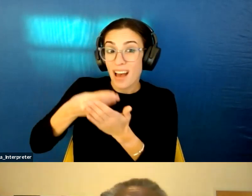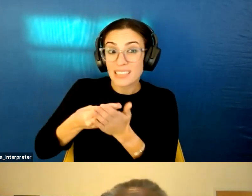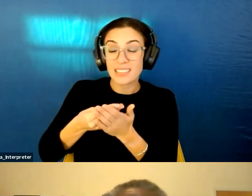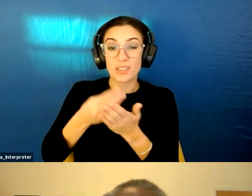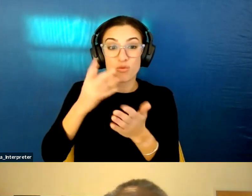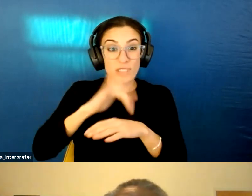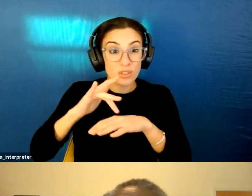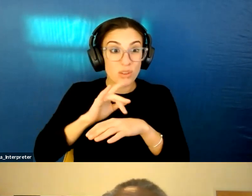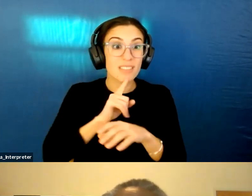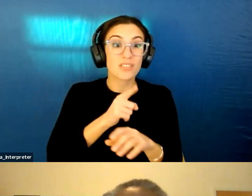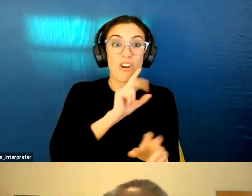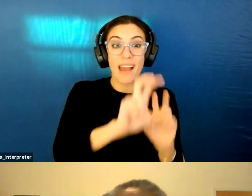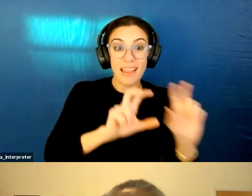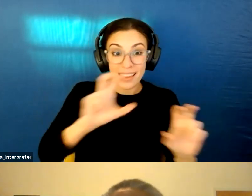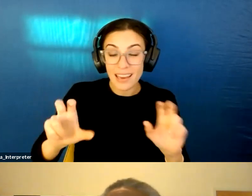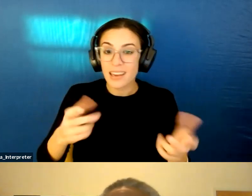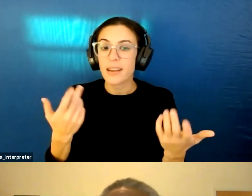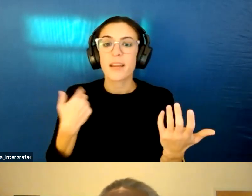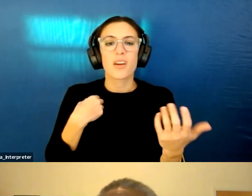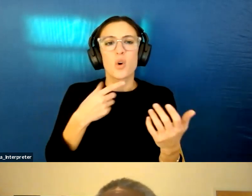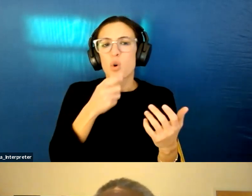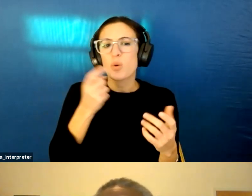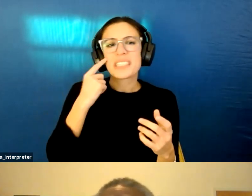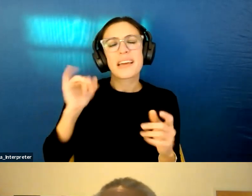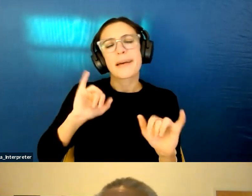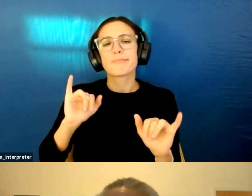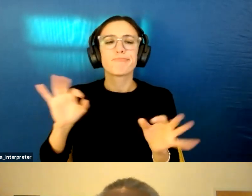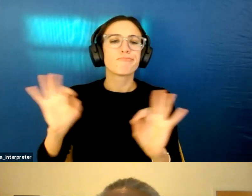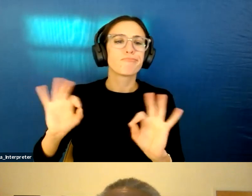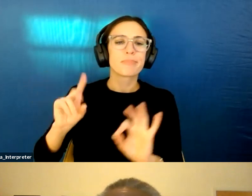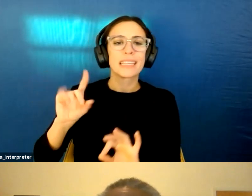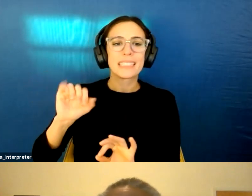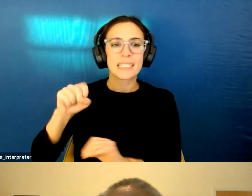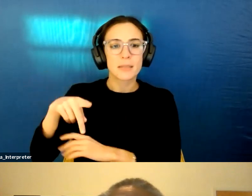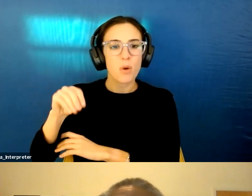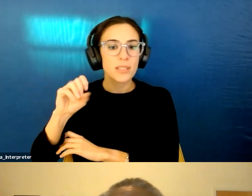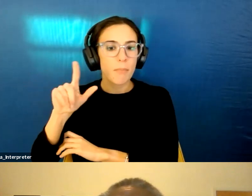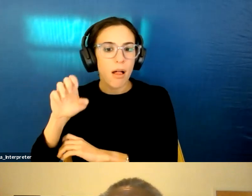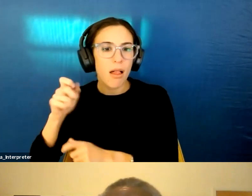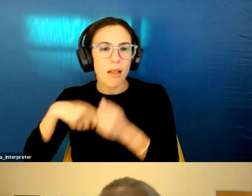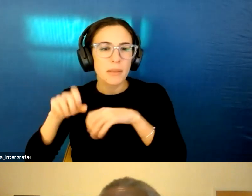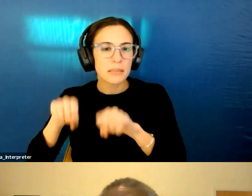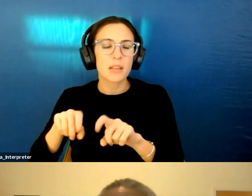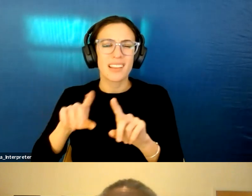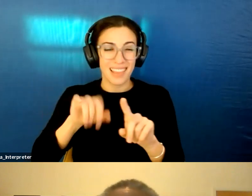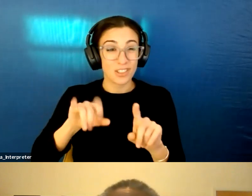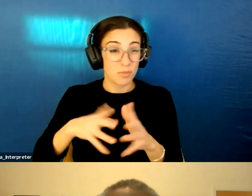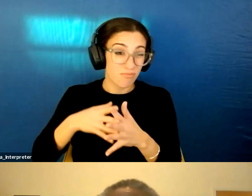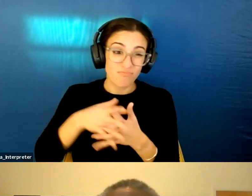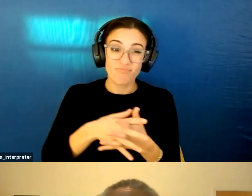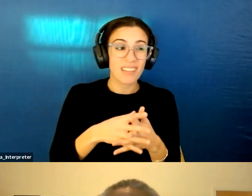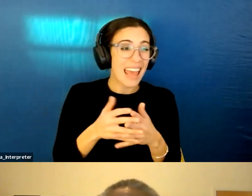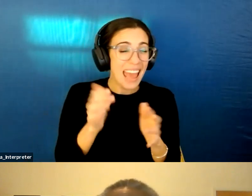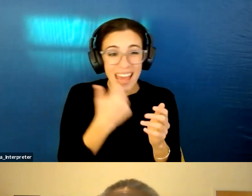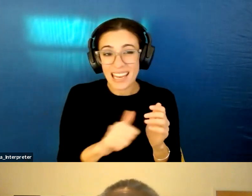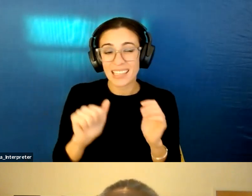as disposable, all those kinds of things. That should be part and parcel of everybody's teacher education program. And quite frankly, if we're